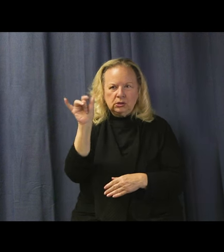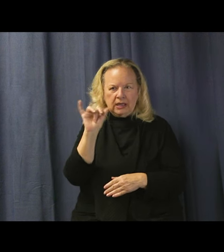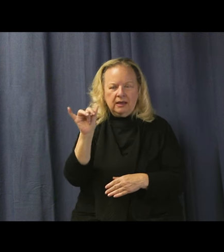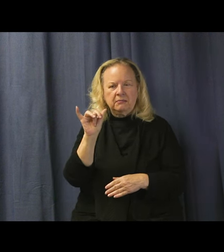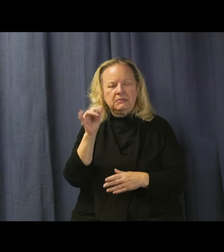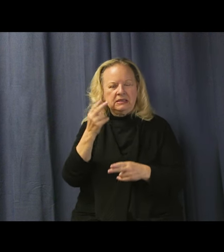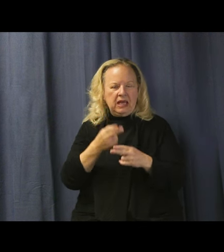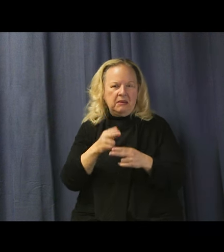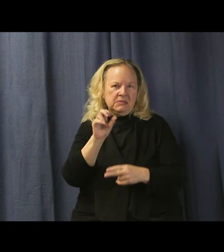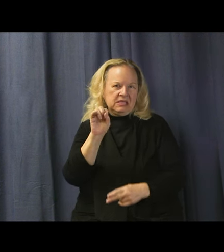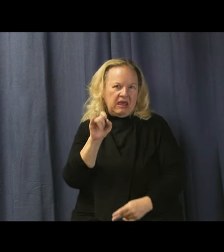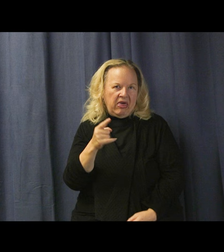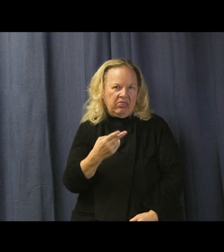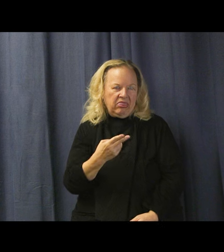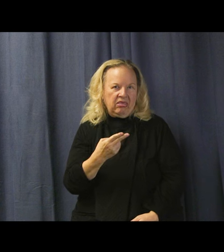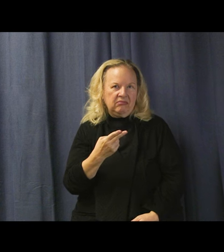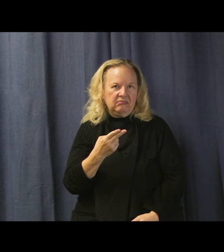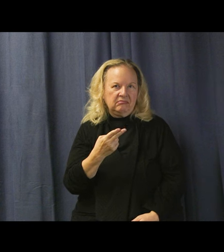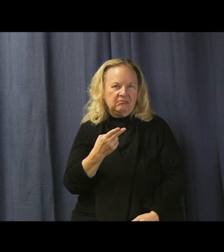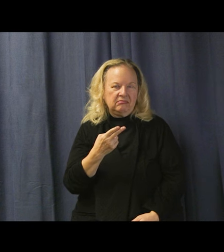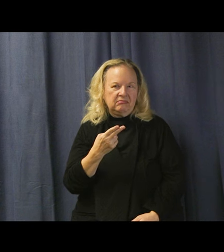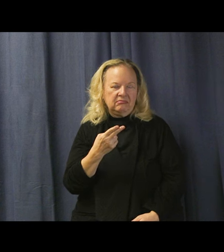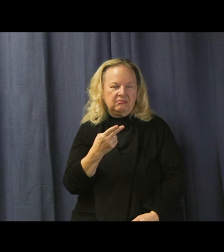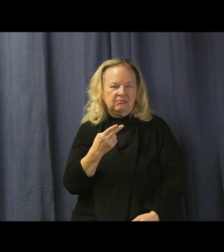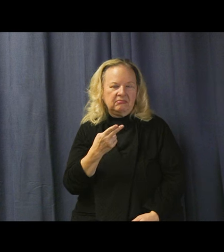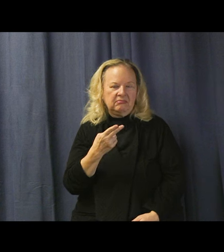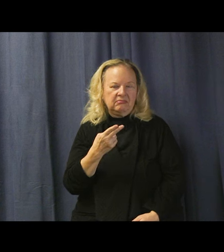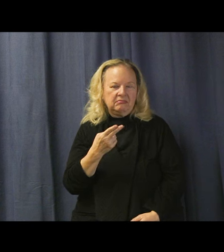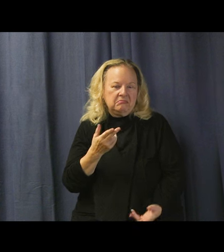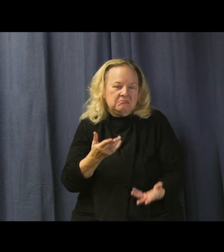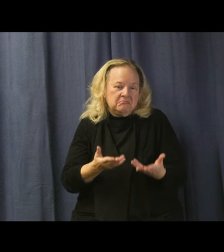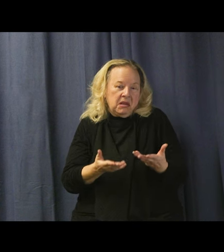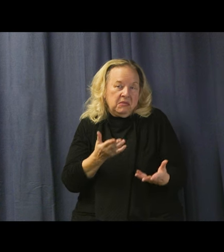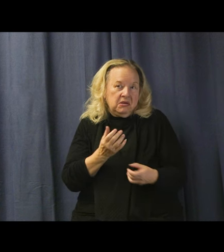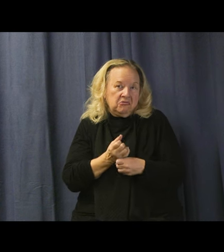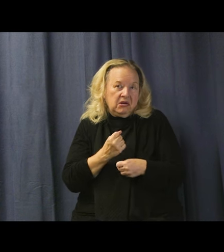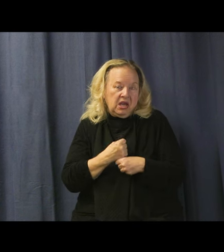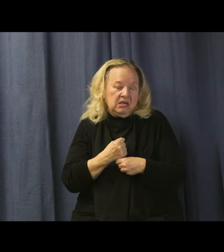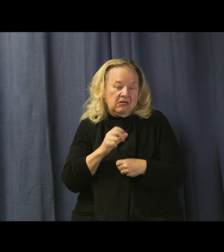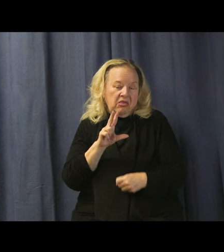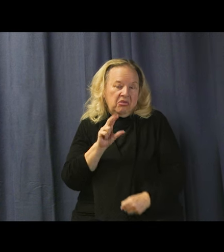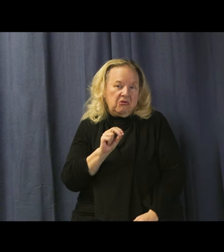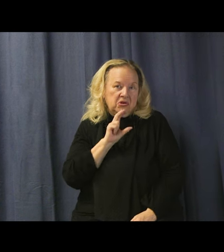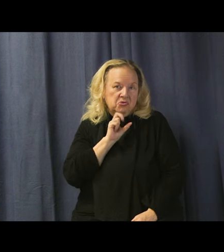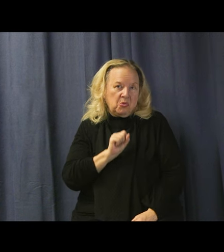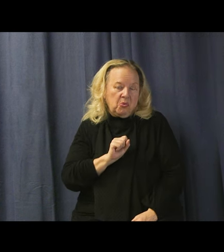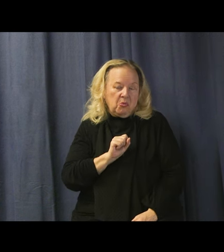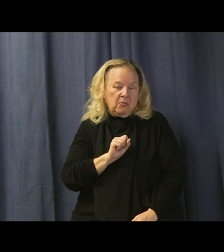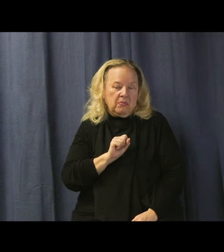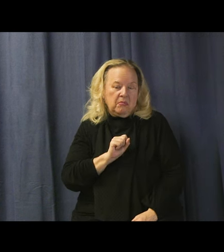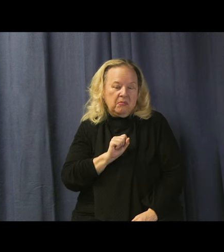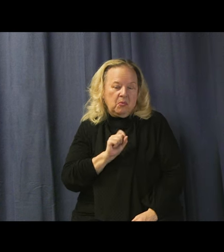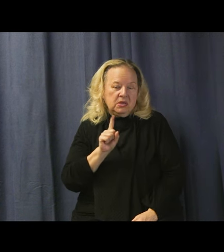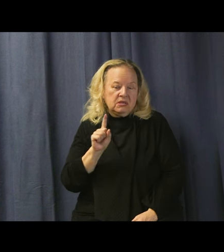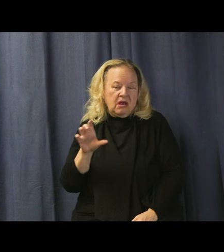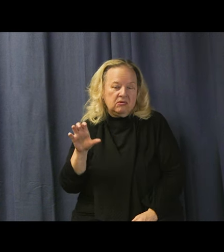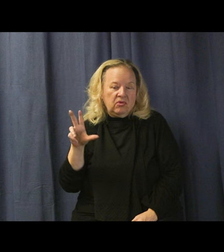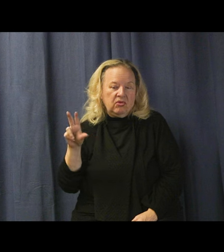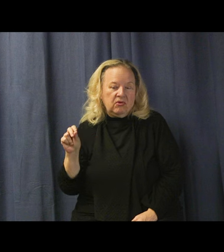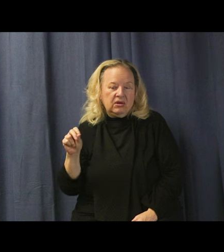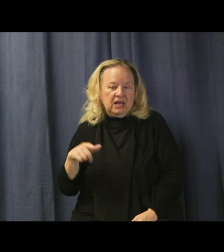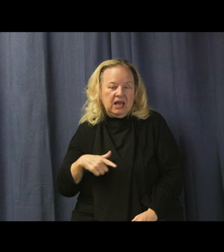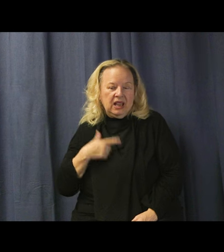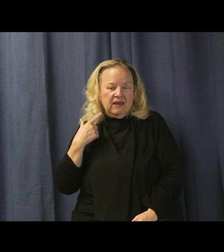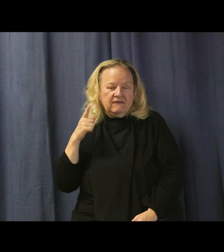name Seth. Now, he may have been created at 30, but when he's 130, he